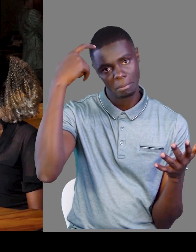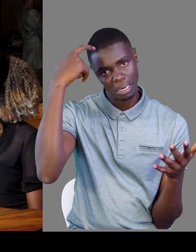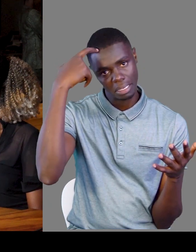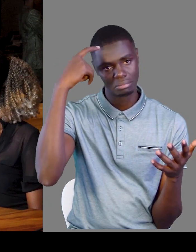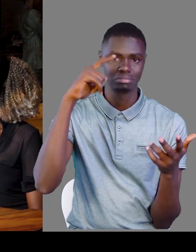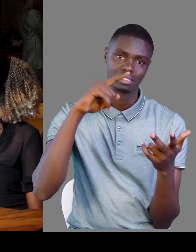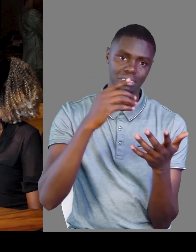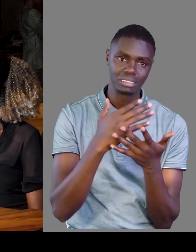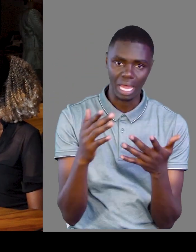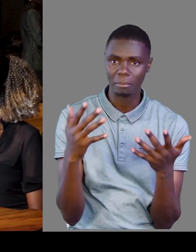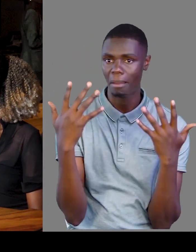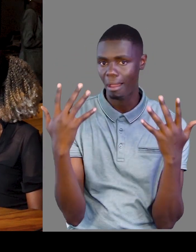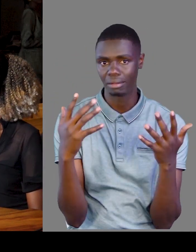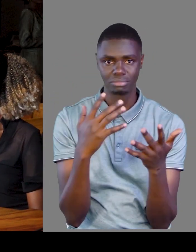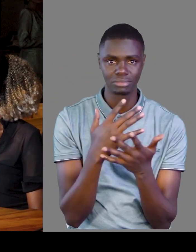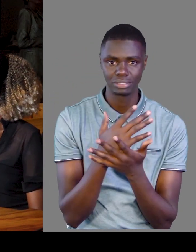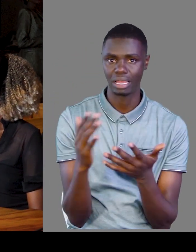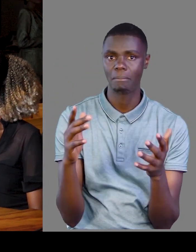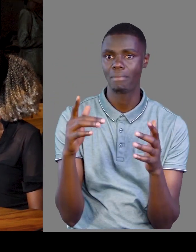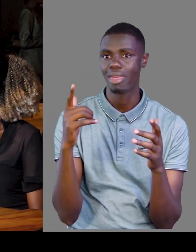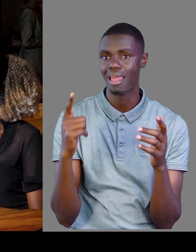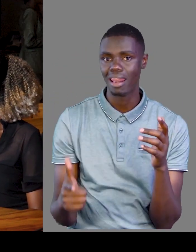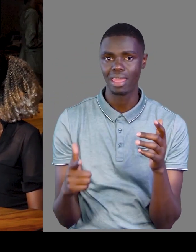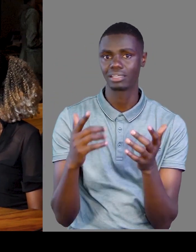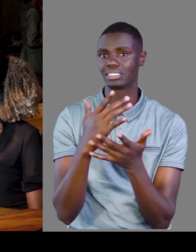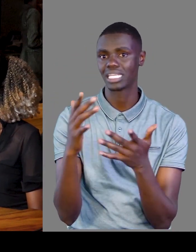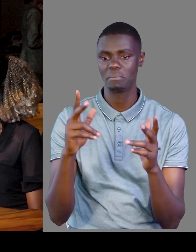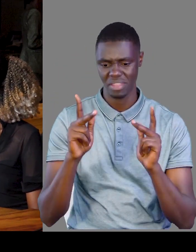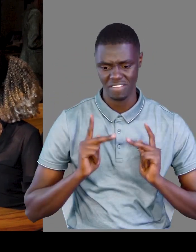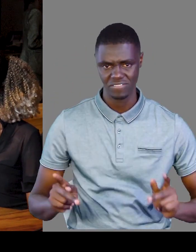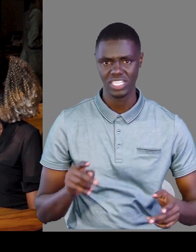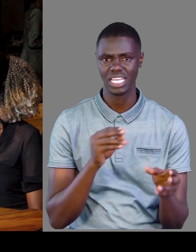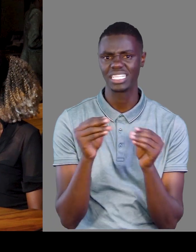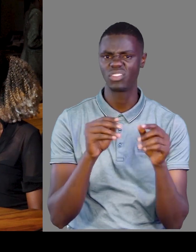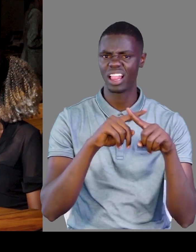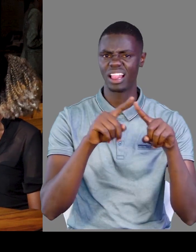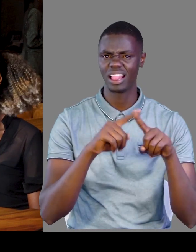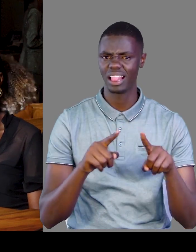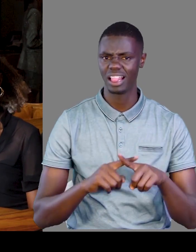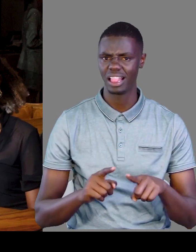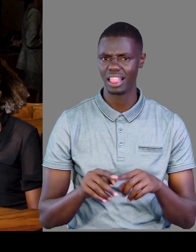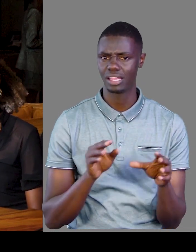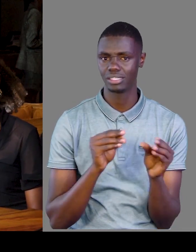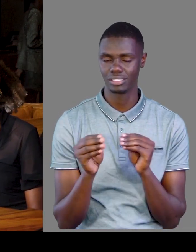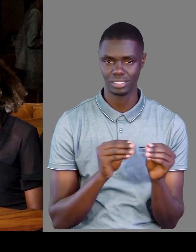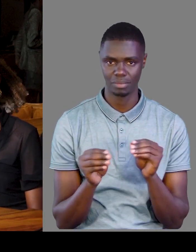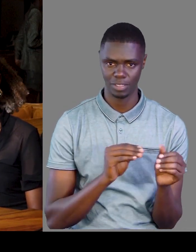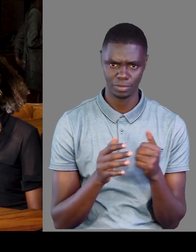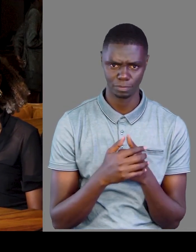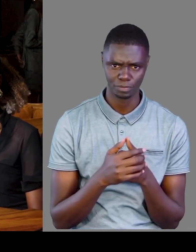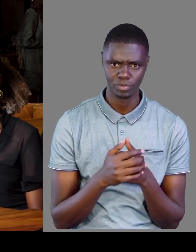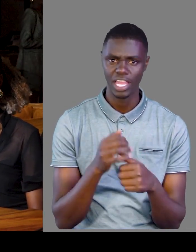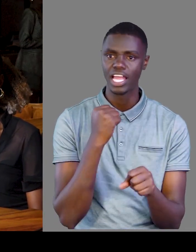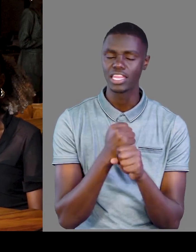brain, some are hands, some are legs, some are physically, disability. So it's different type of